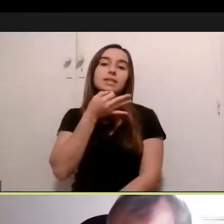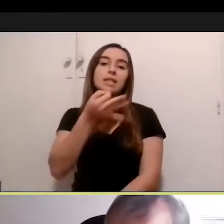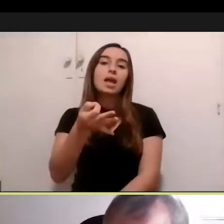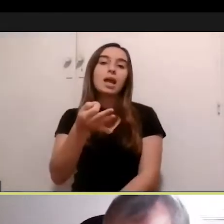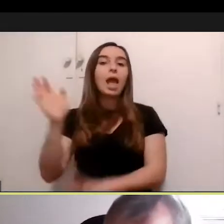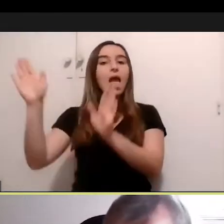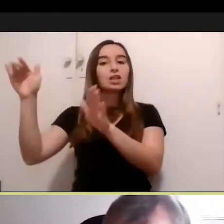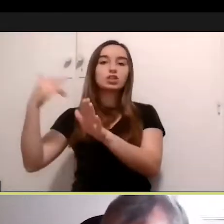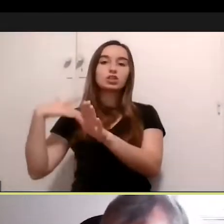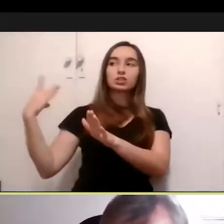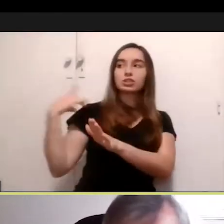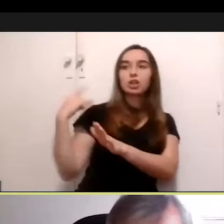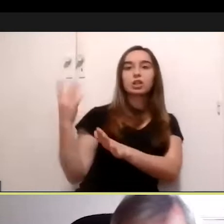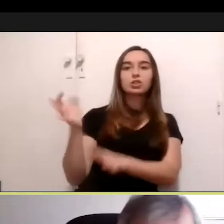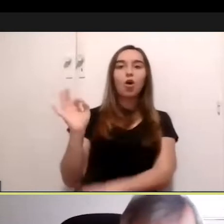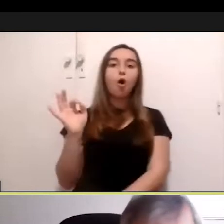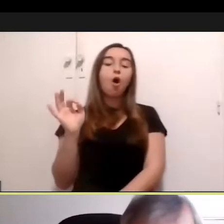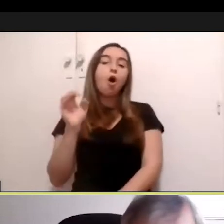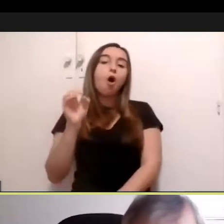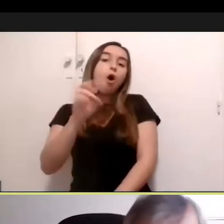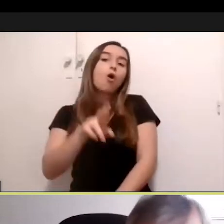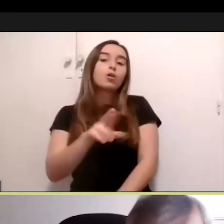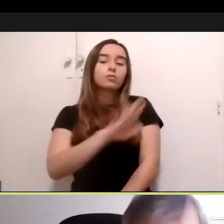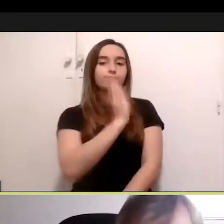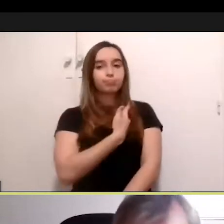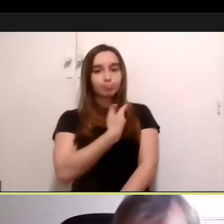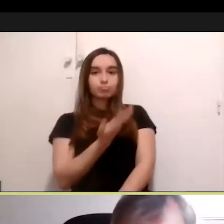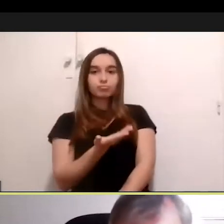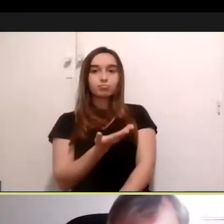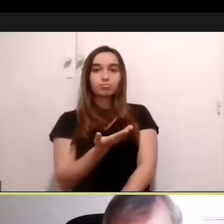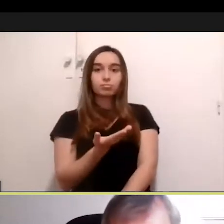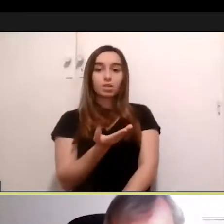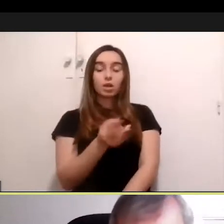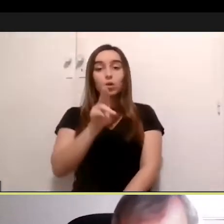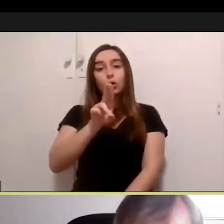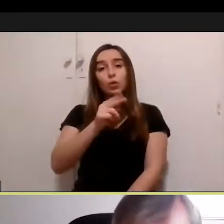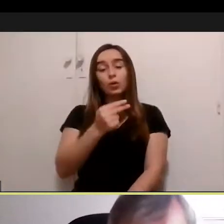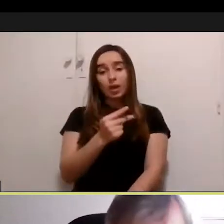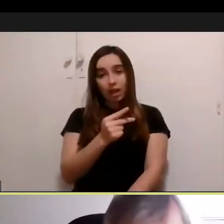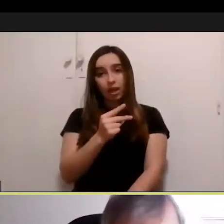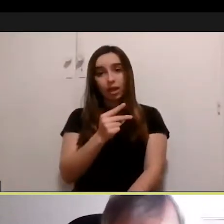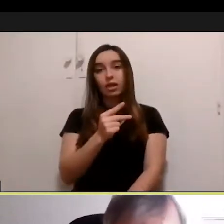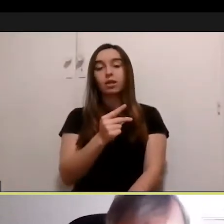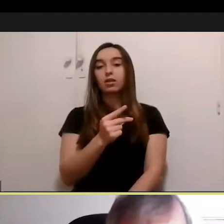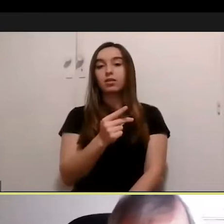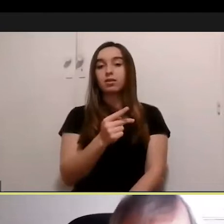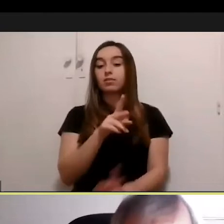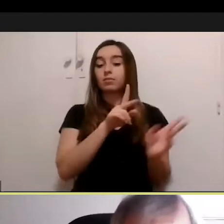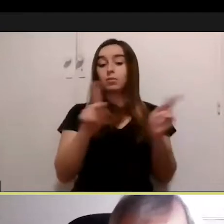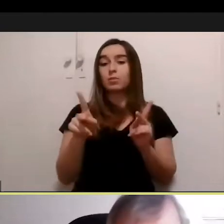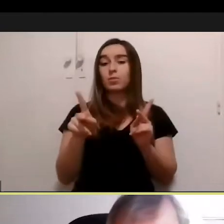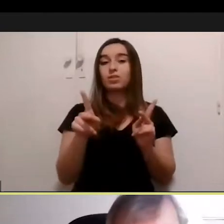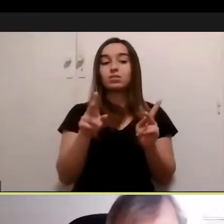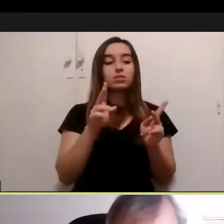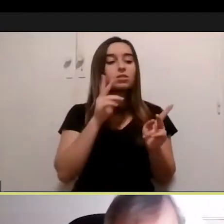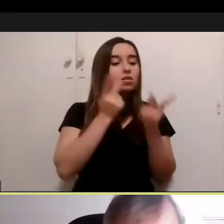history. In the UK, there's a history of philanthropy. looking after people quote. In